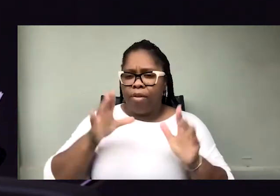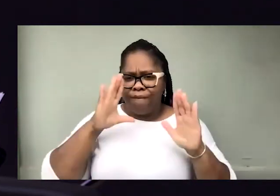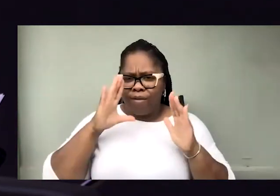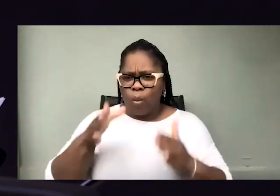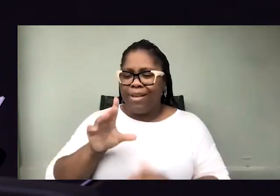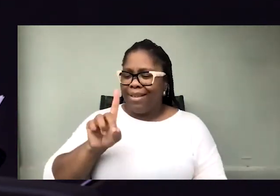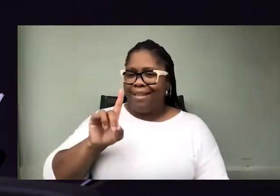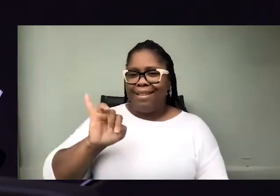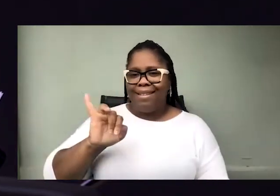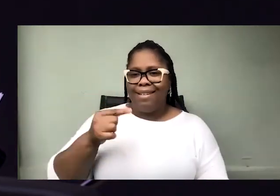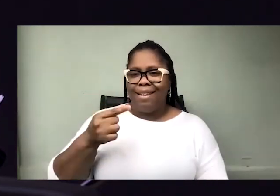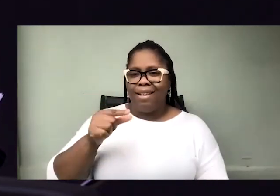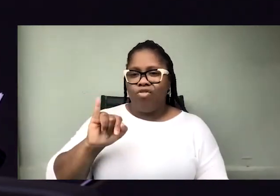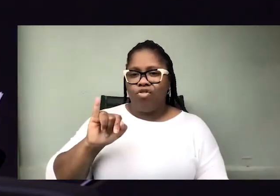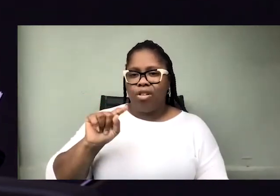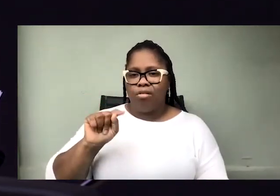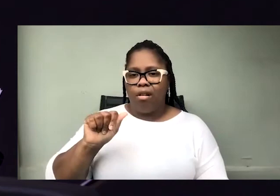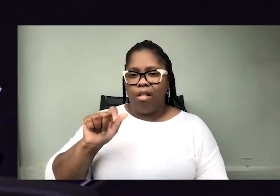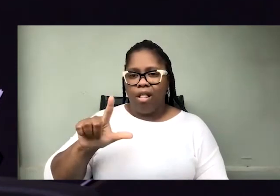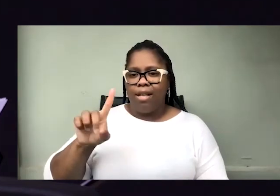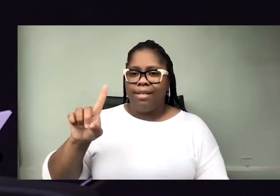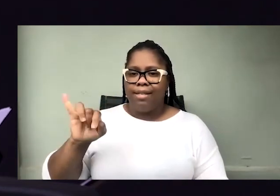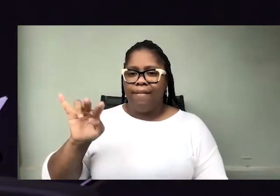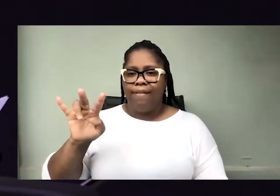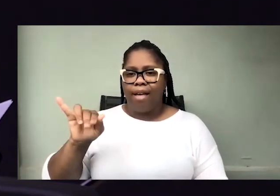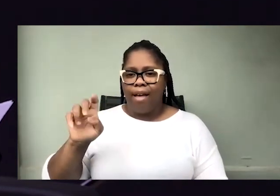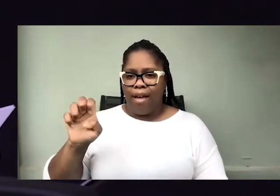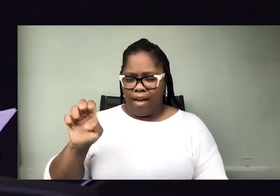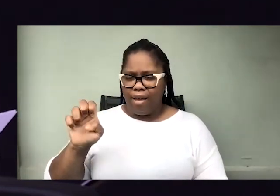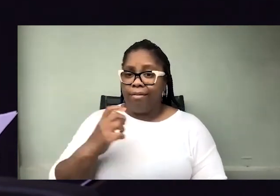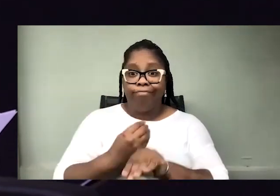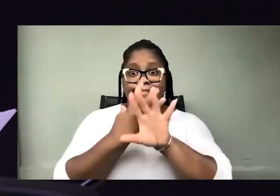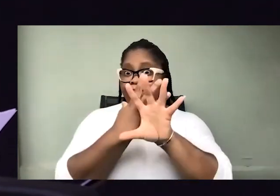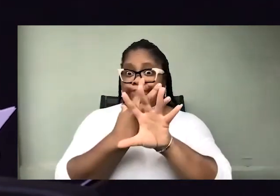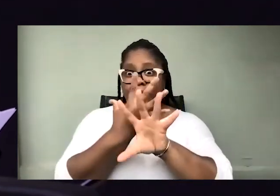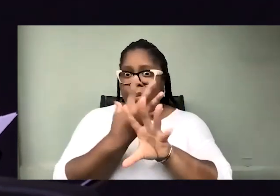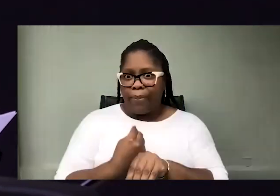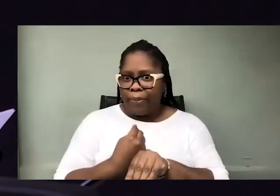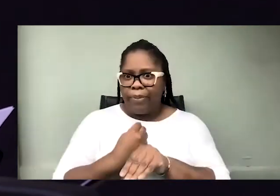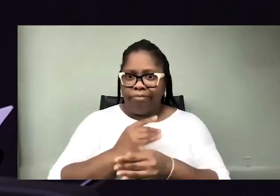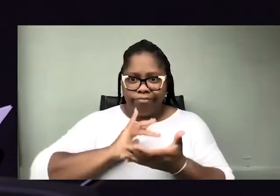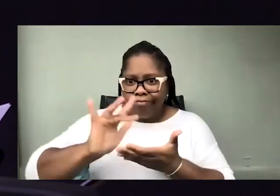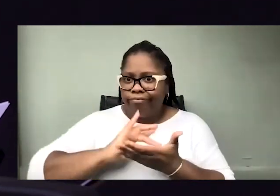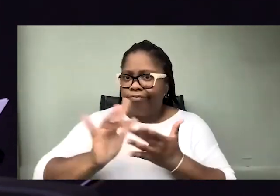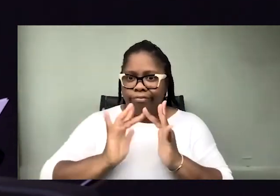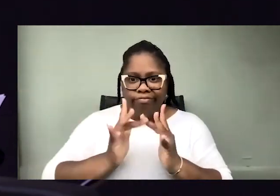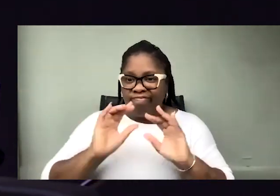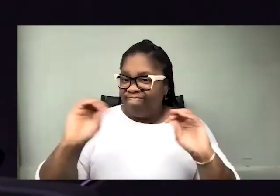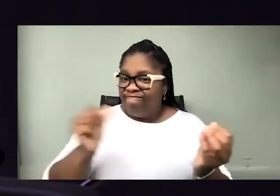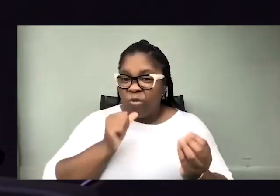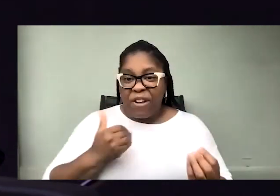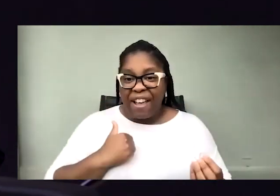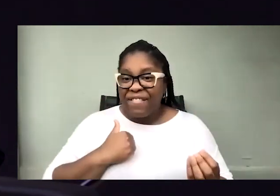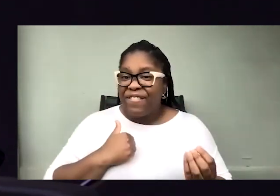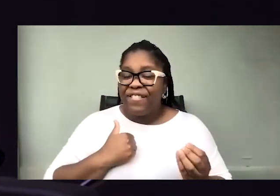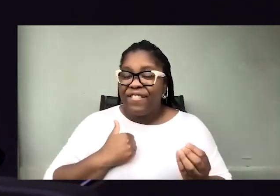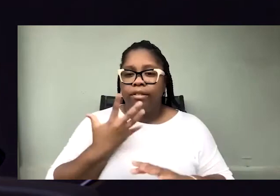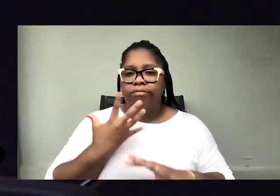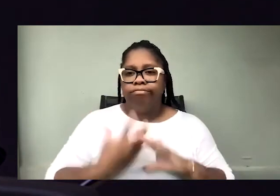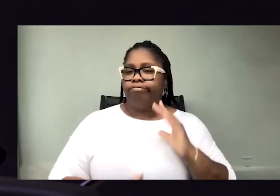digital divide and social isolation, certainly called out in the master plan, but at a time when our